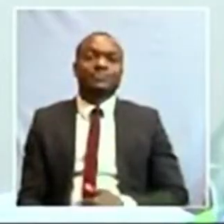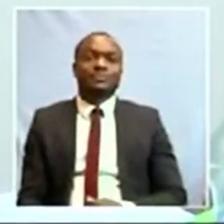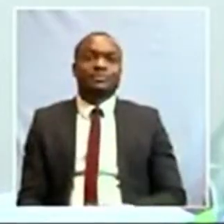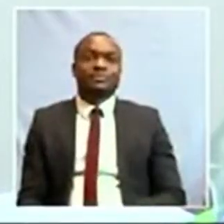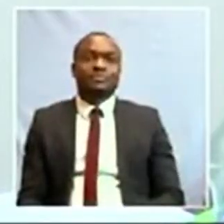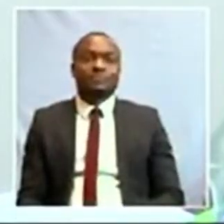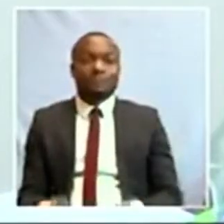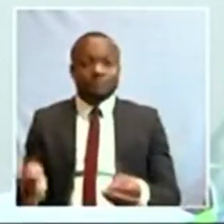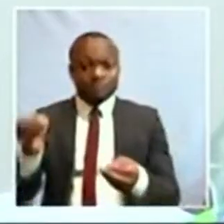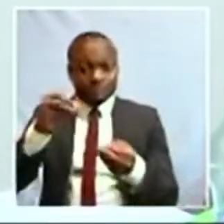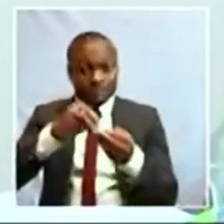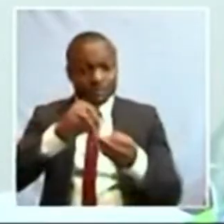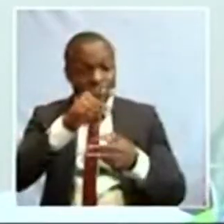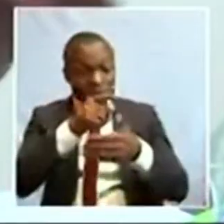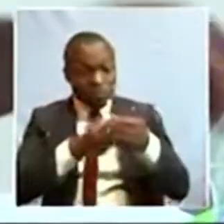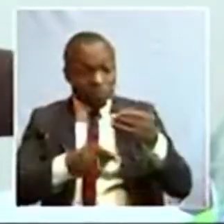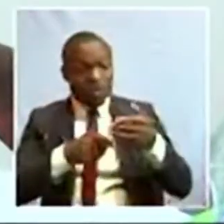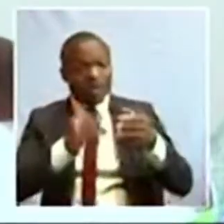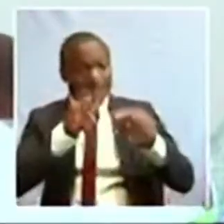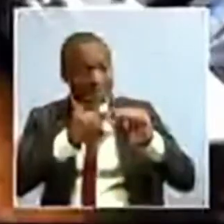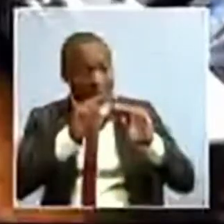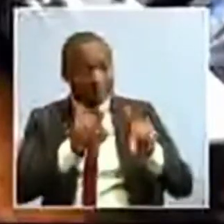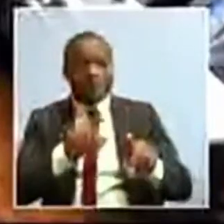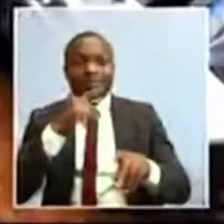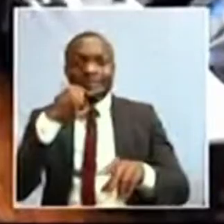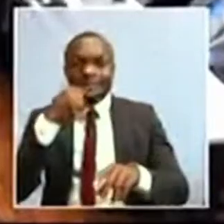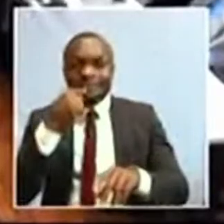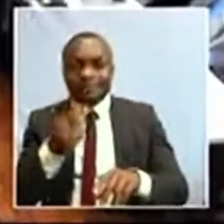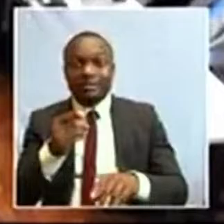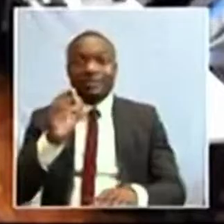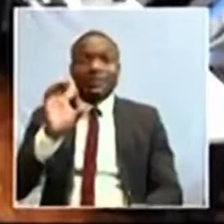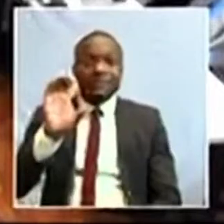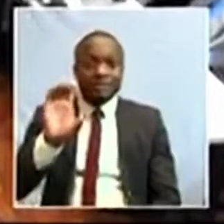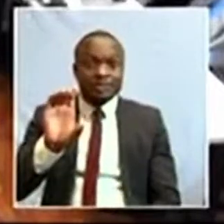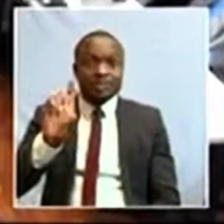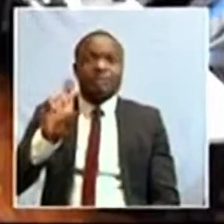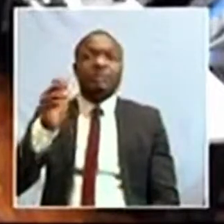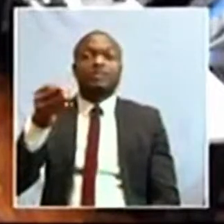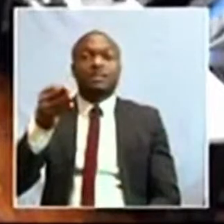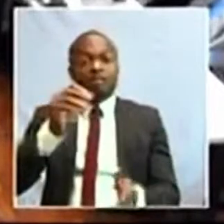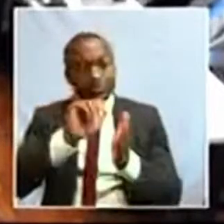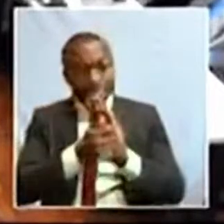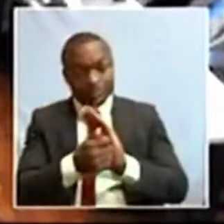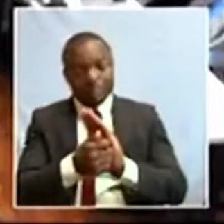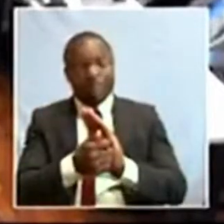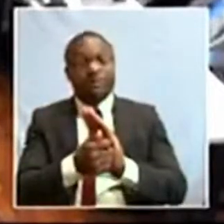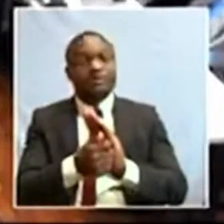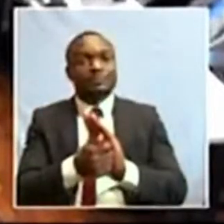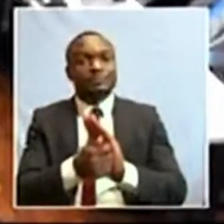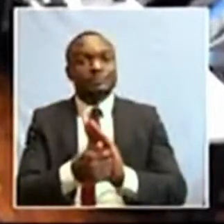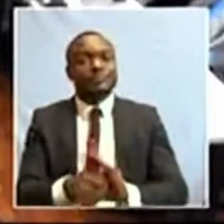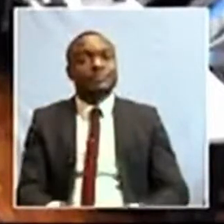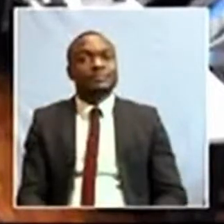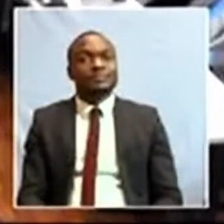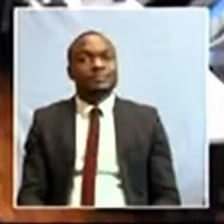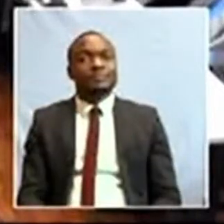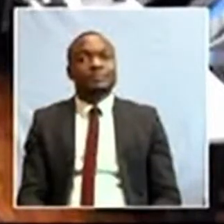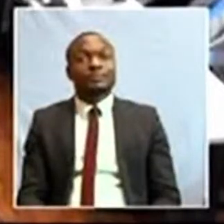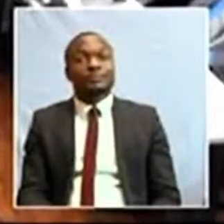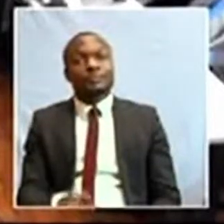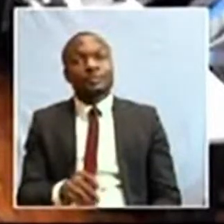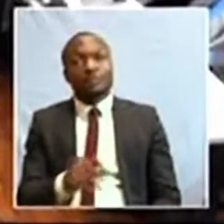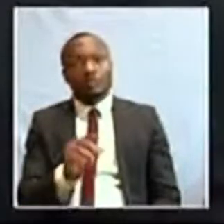And in addition to what just Chair said, the CDF Act only draws ZPP